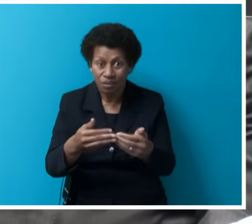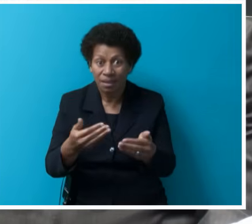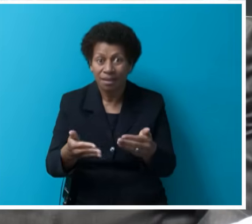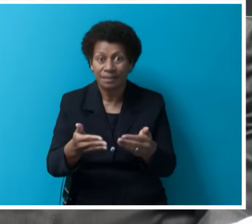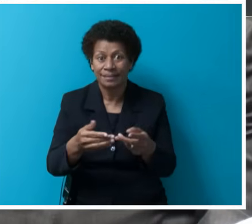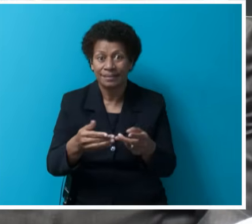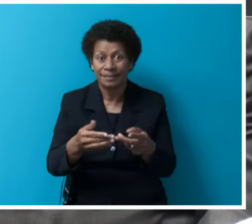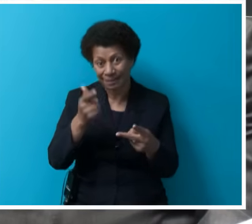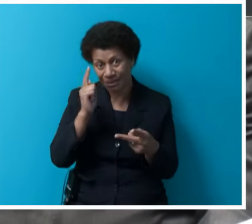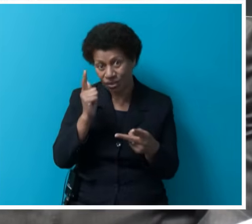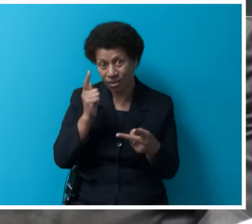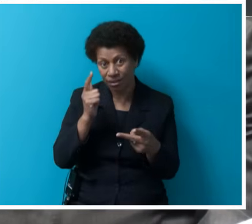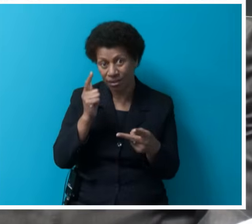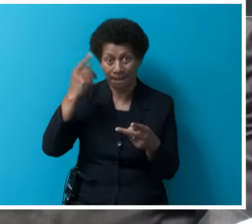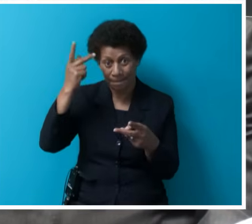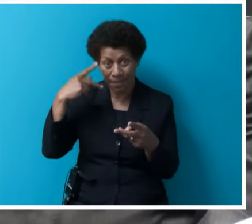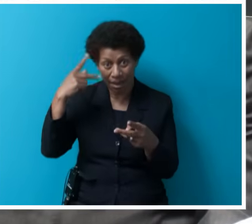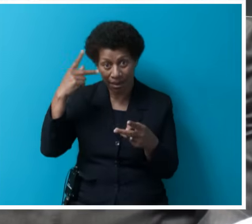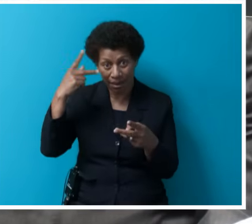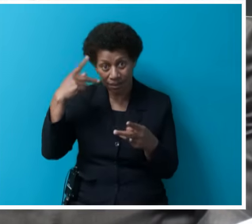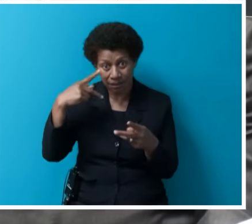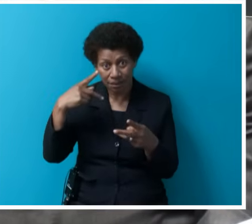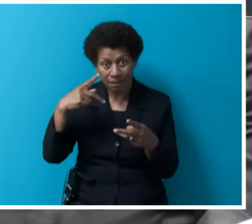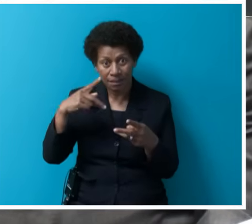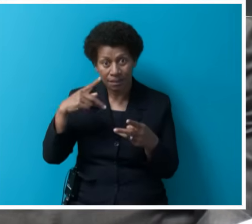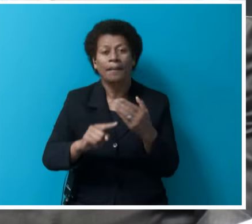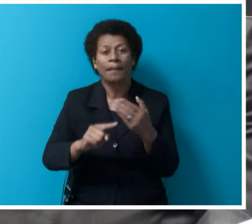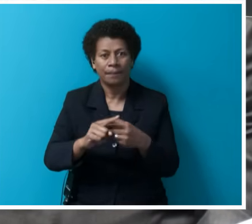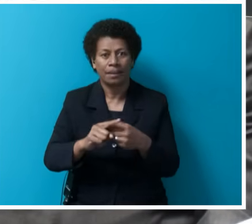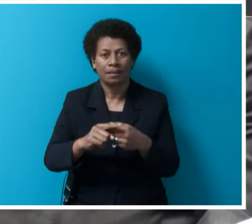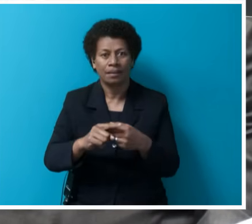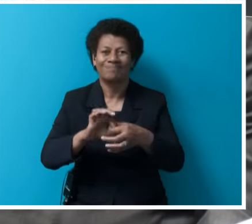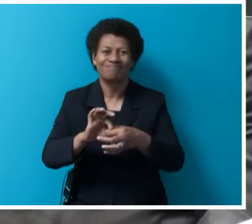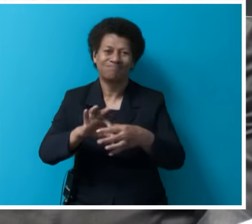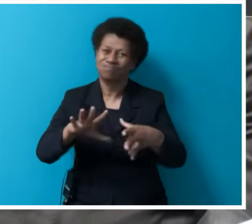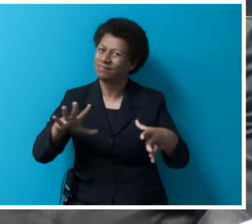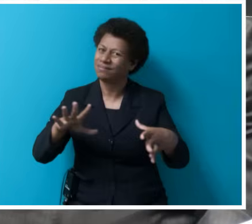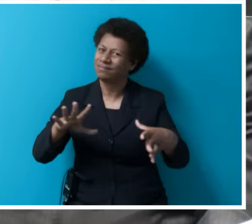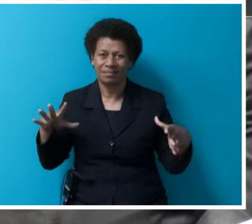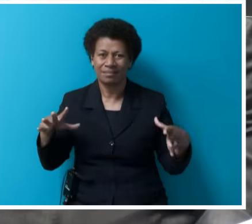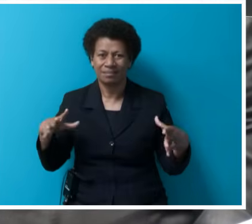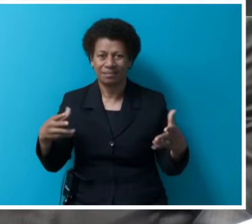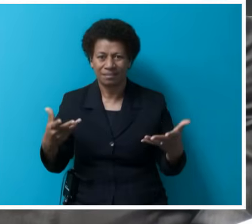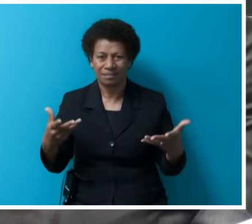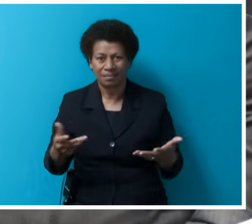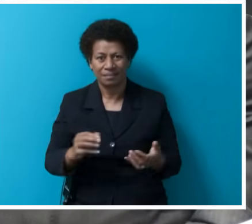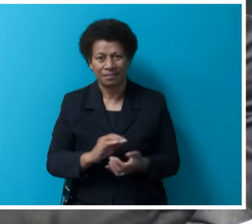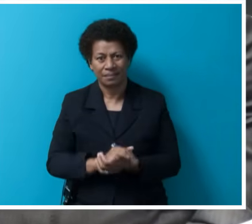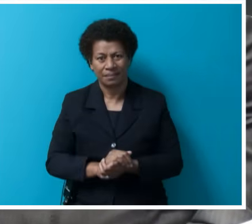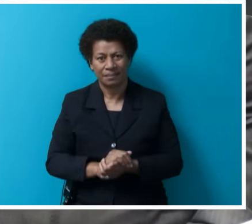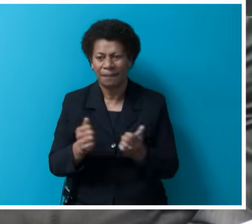And many of the dilapidation that we see around the country with respect to school physical